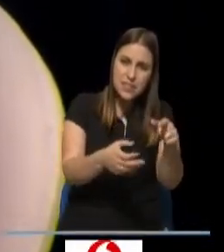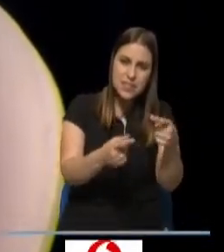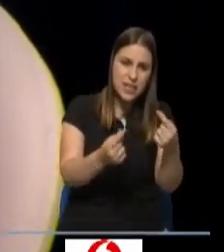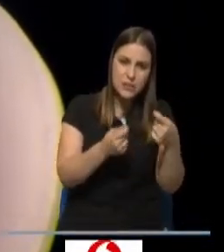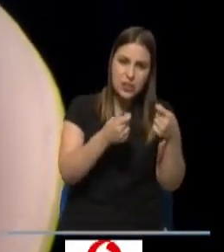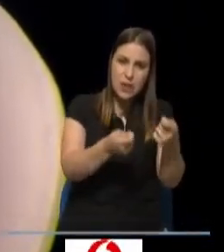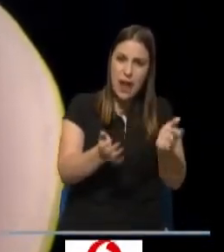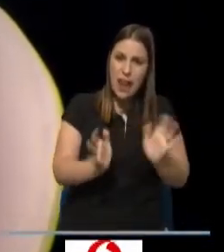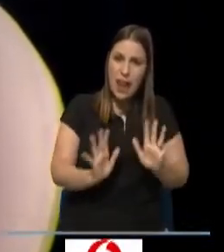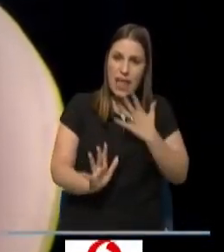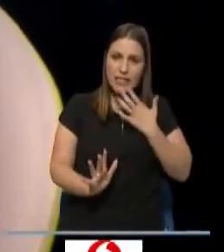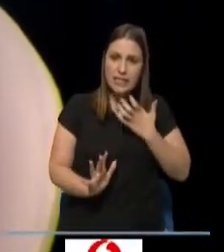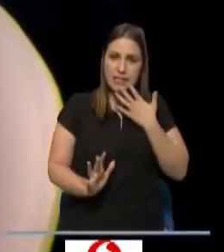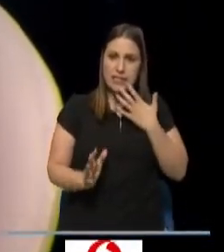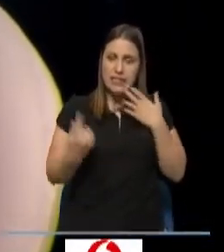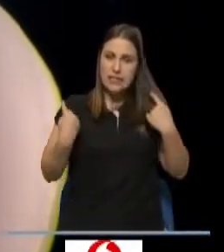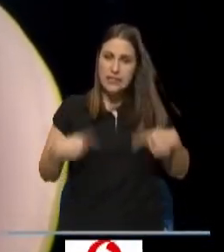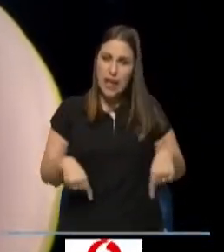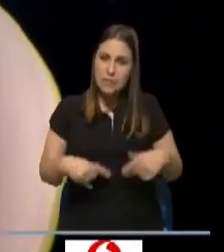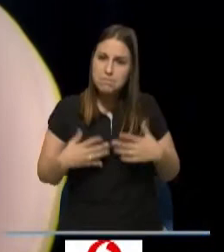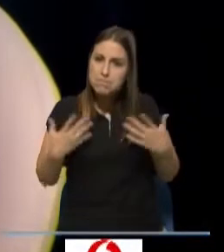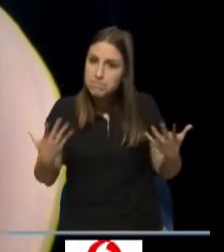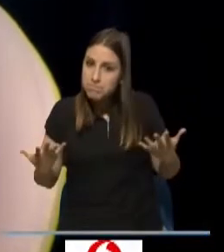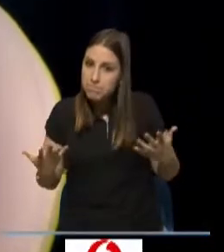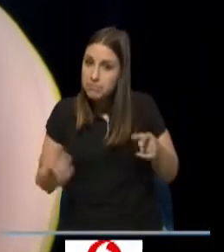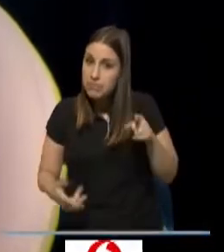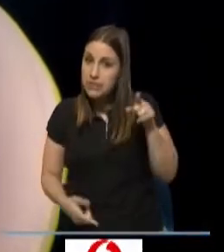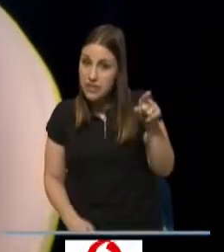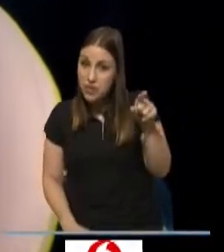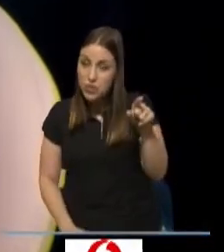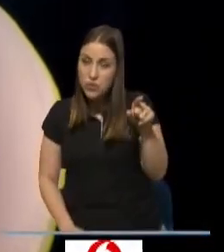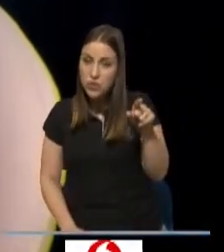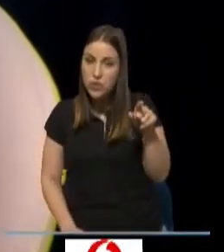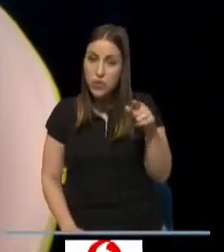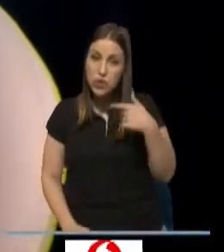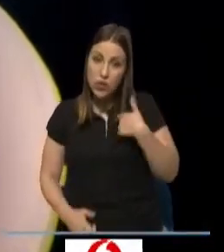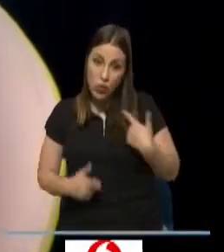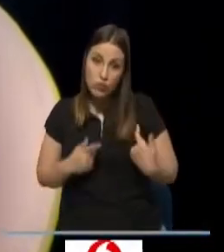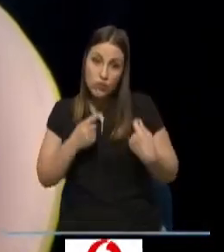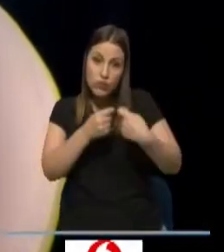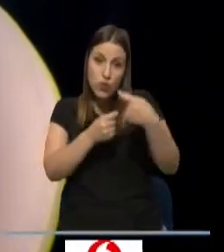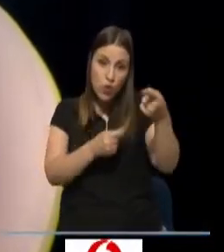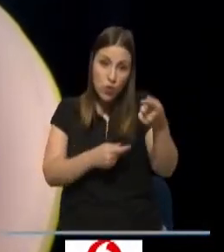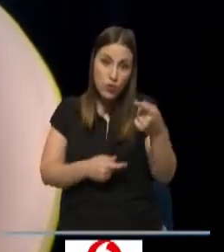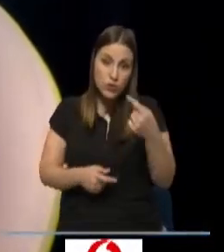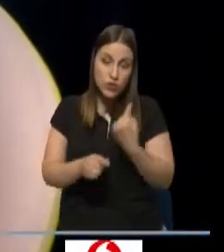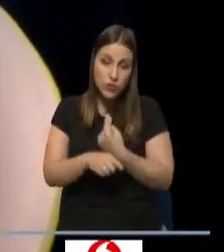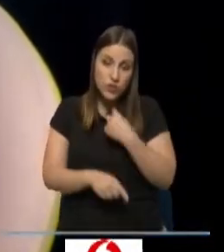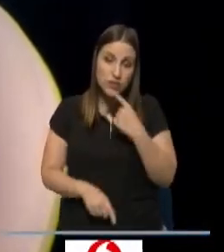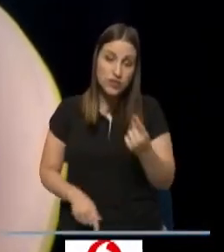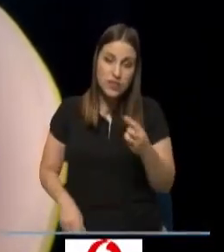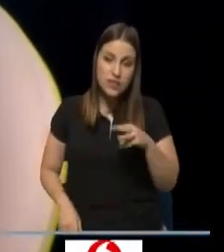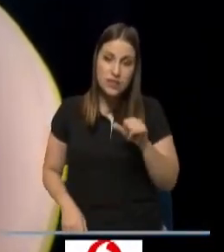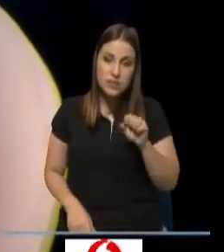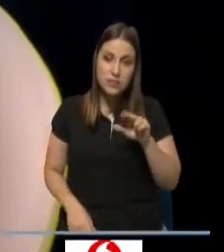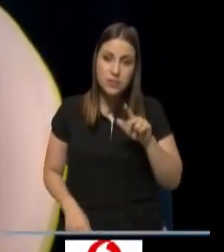getting companies to not invest or to be afraid to invest? And so that is to...